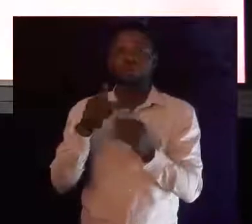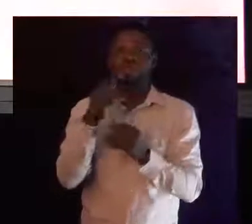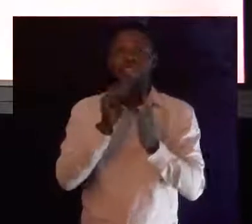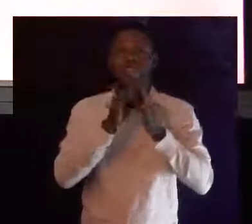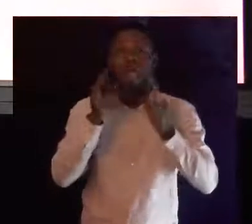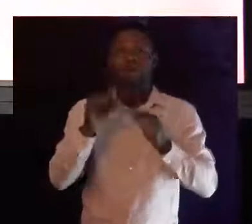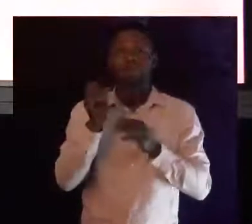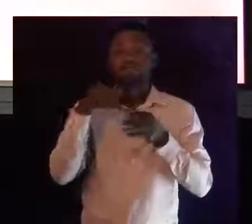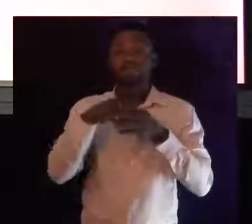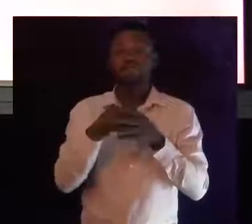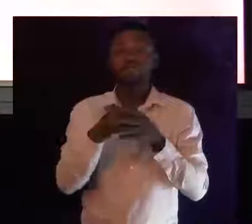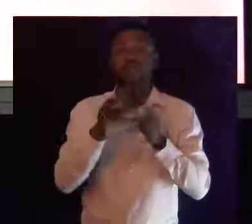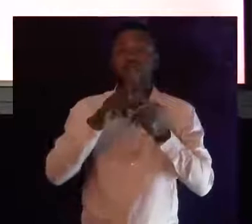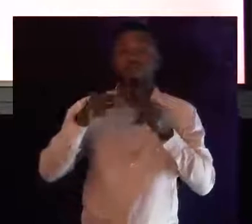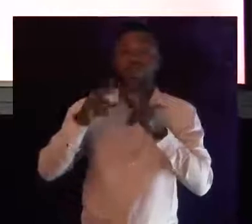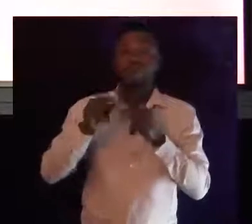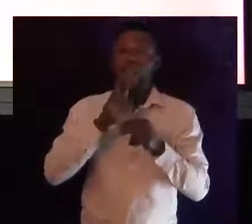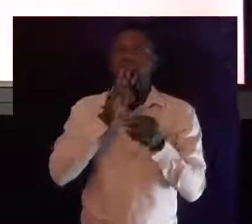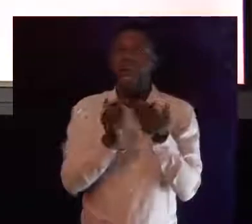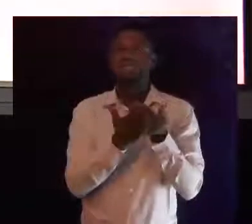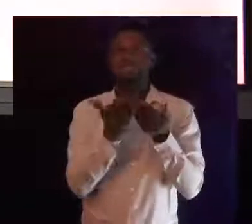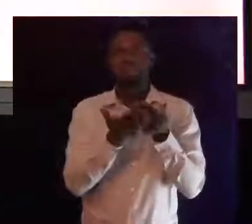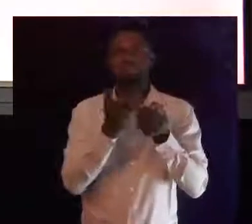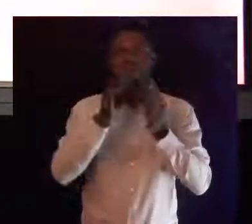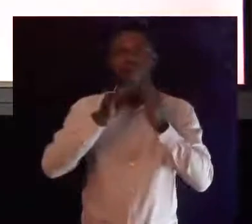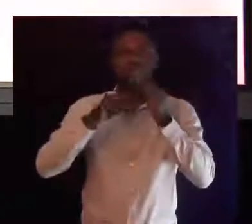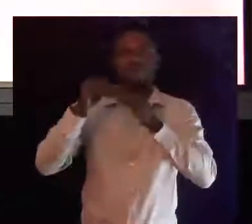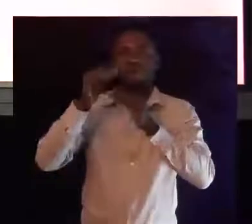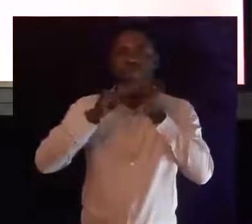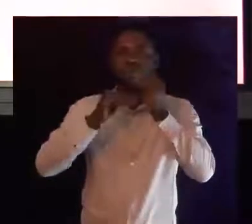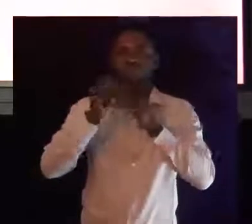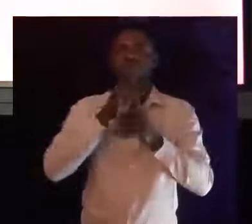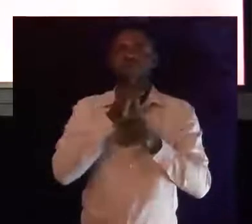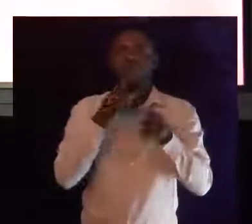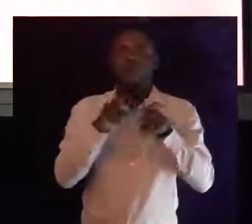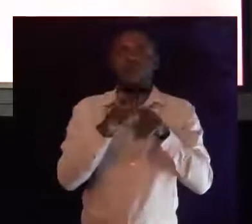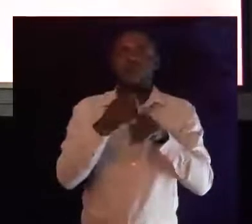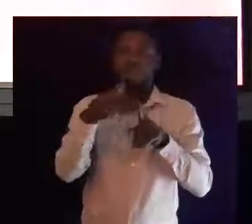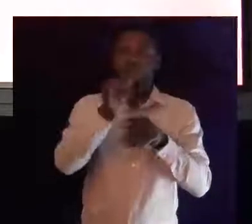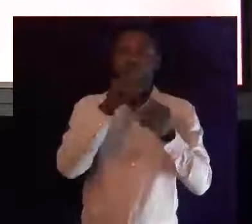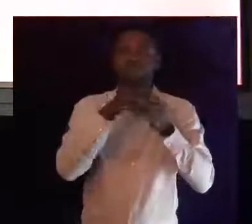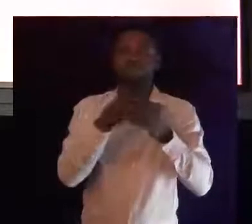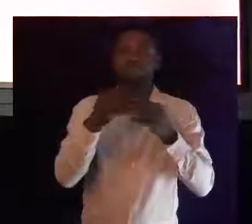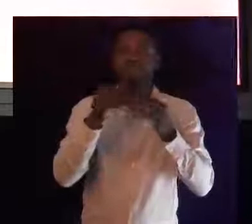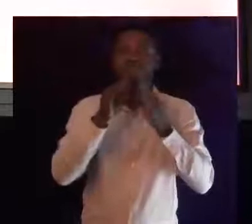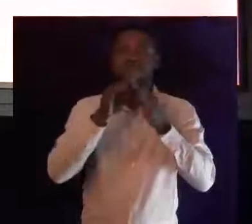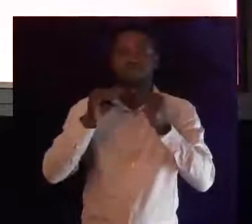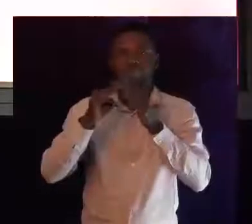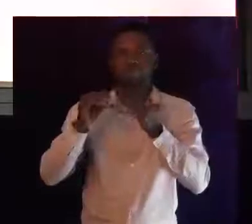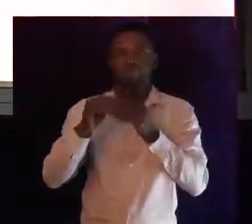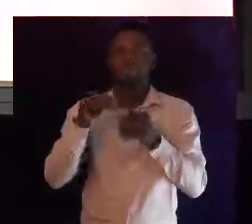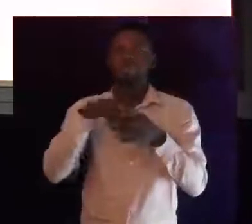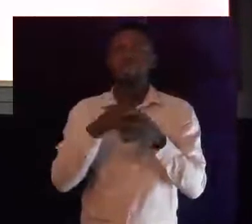areas. The houses in rural areas are simply constructed, unlike those in urban